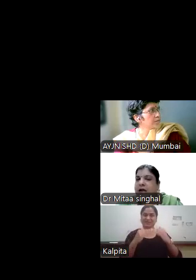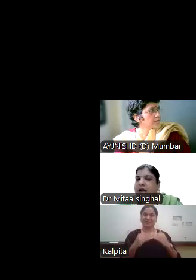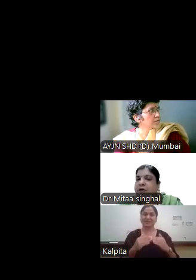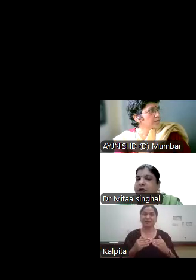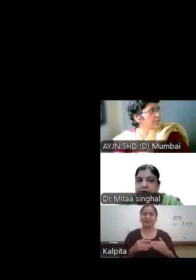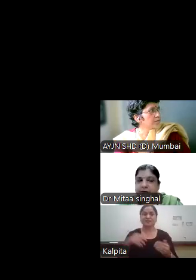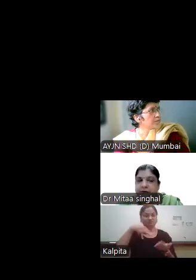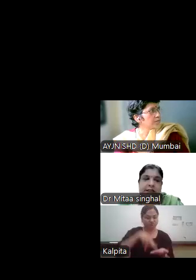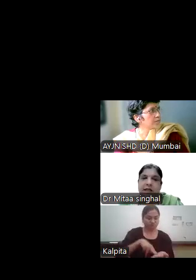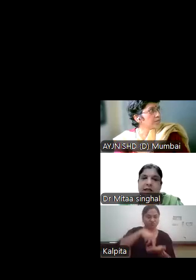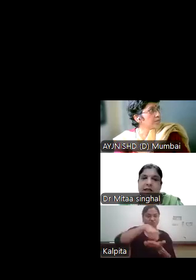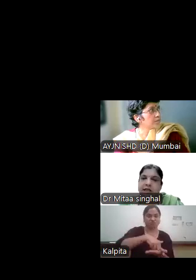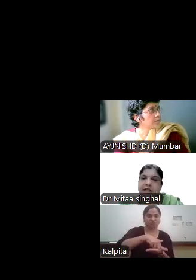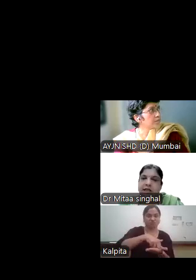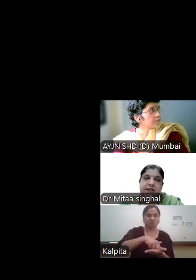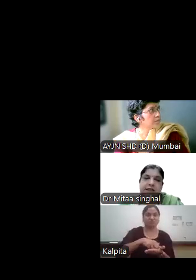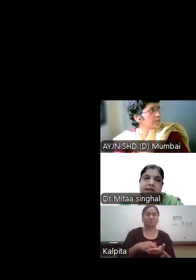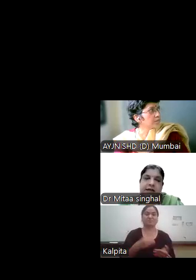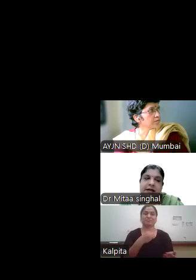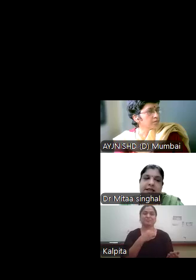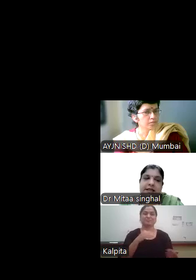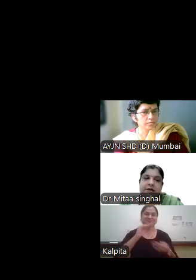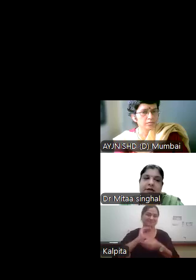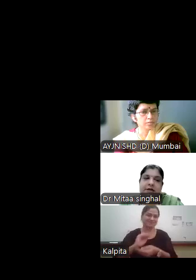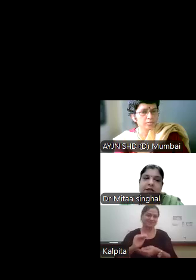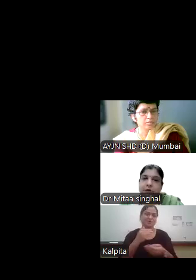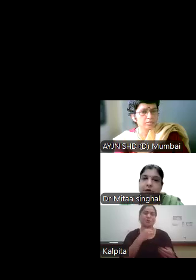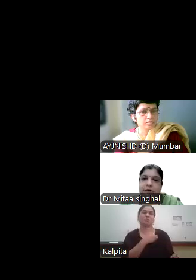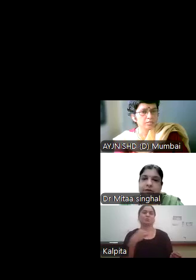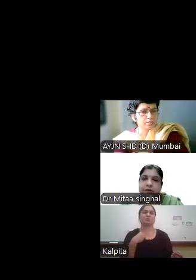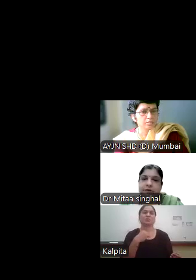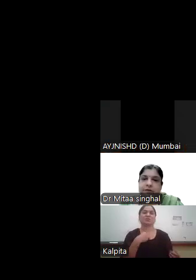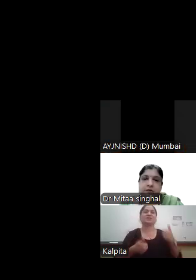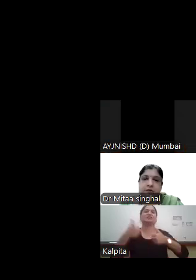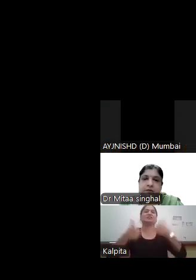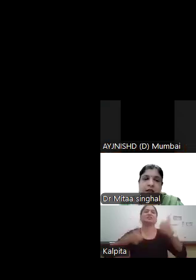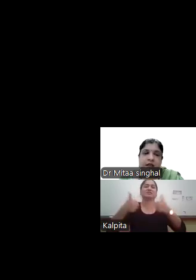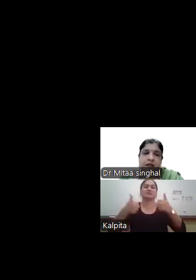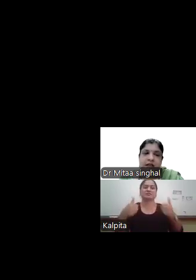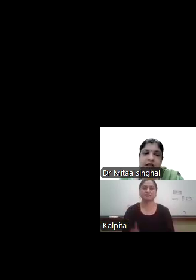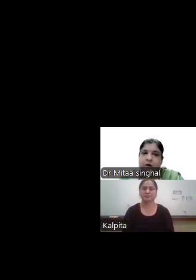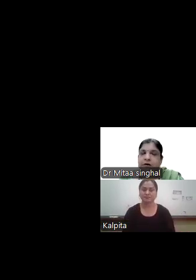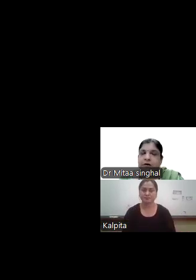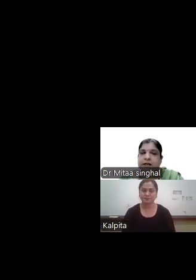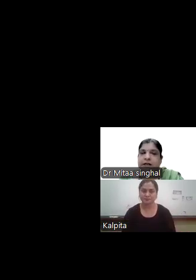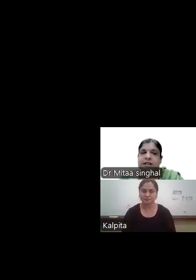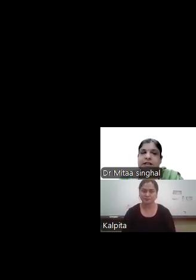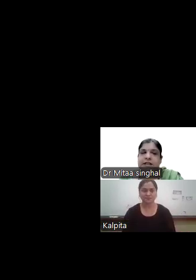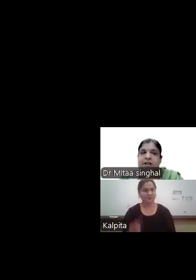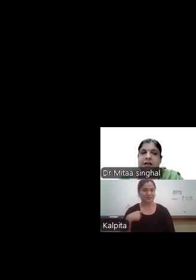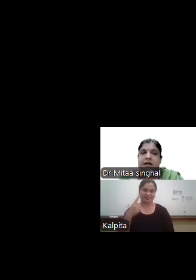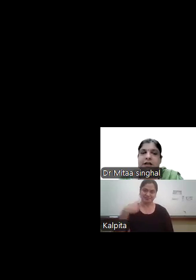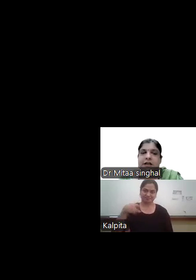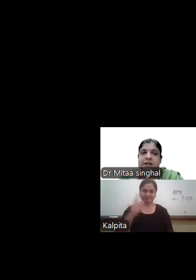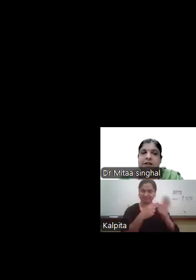sit to stand, pediatric reach tests. So these are standardized scales which we can use. So I've already shared